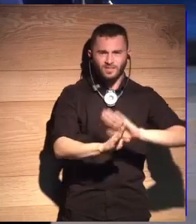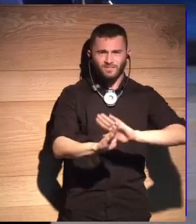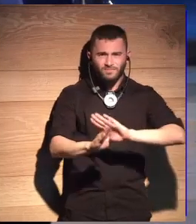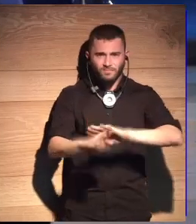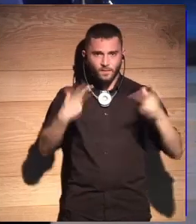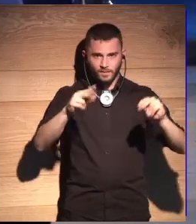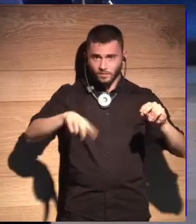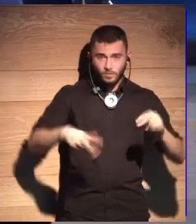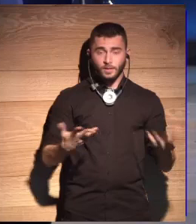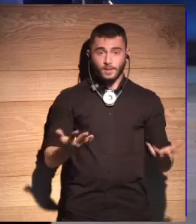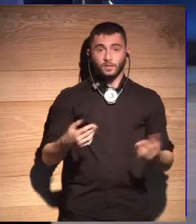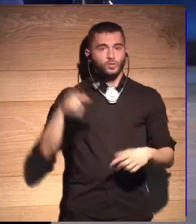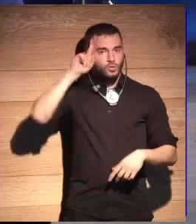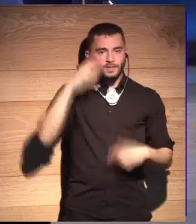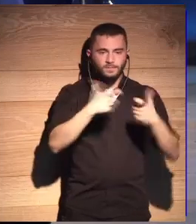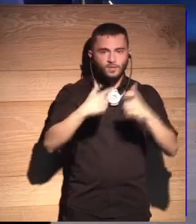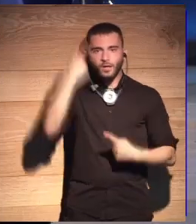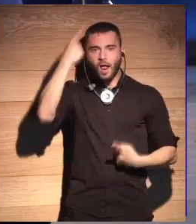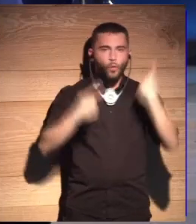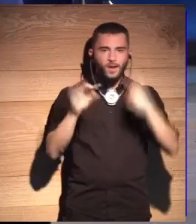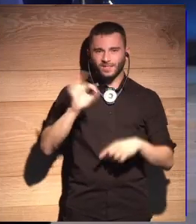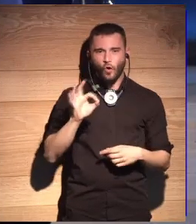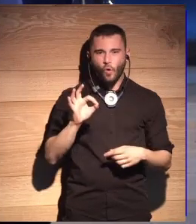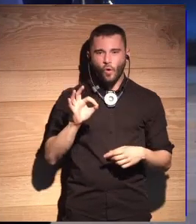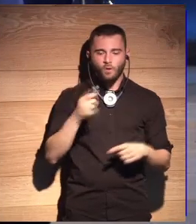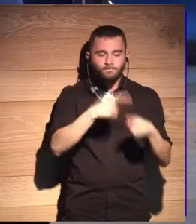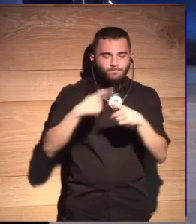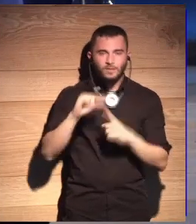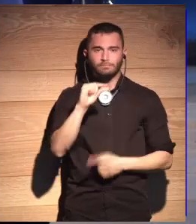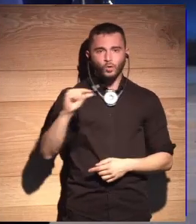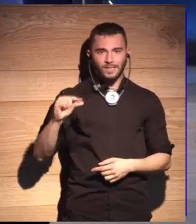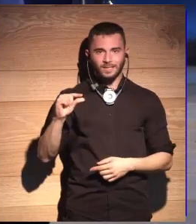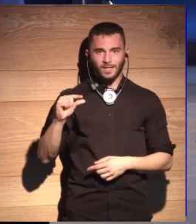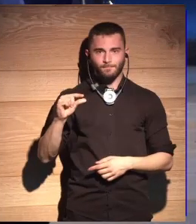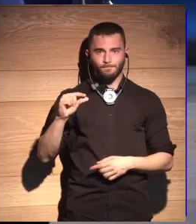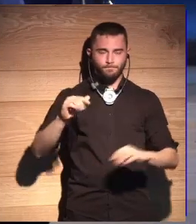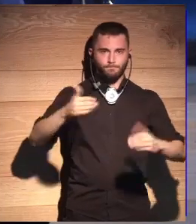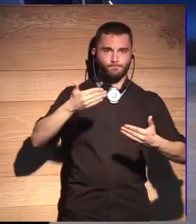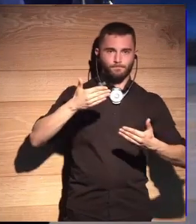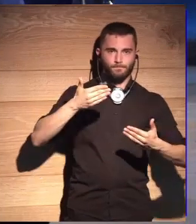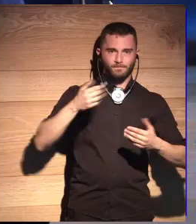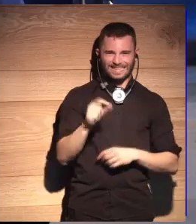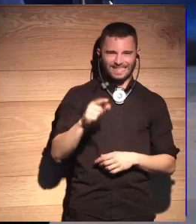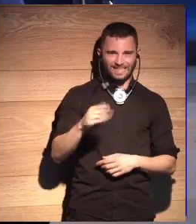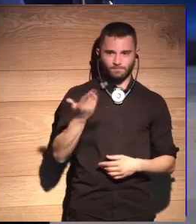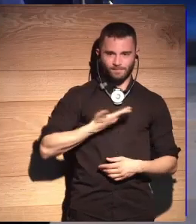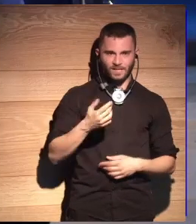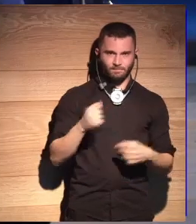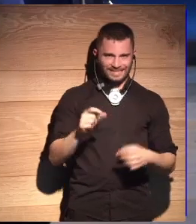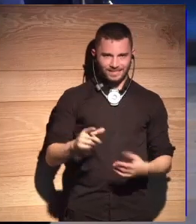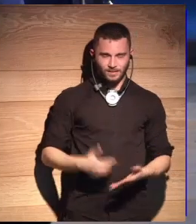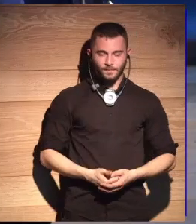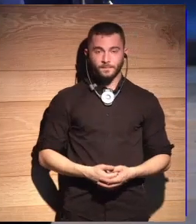that continuous war, where some sectors, or at least small pieces, are pushing us